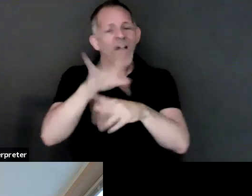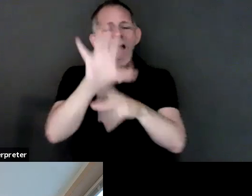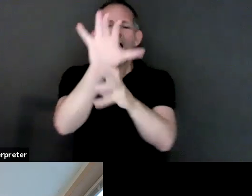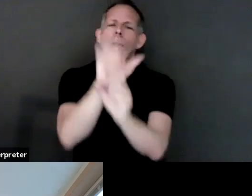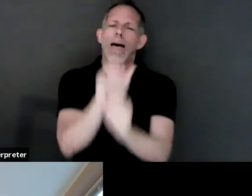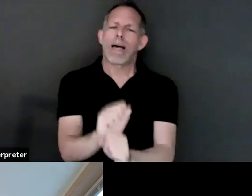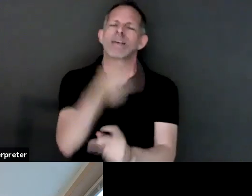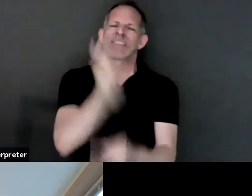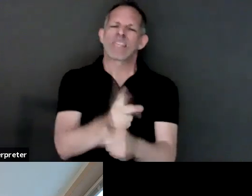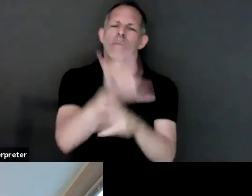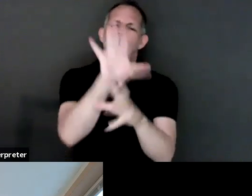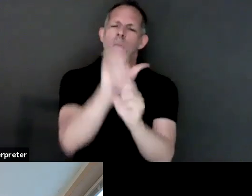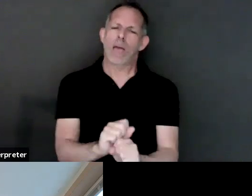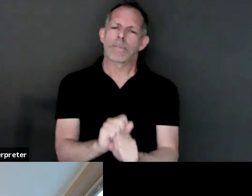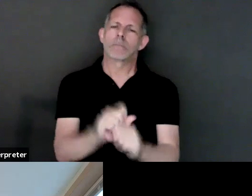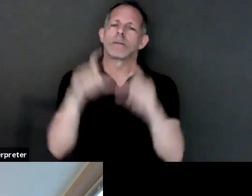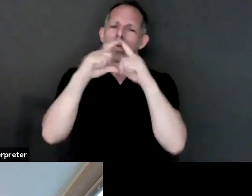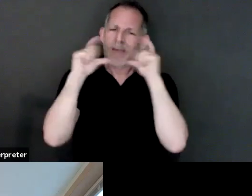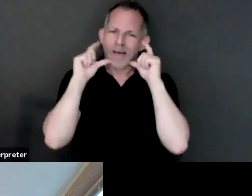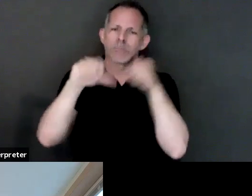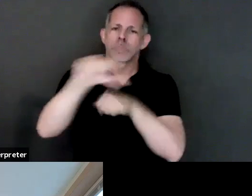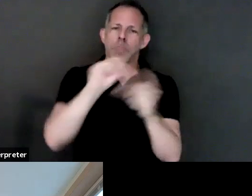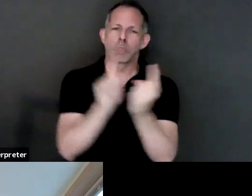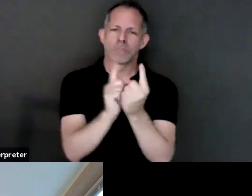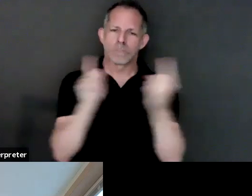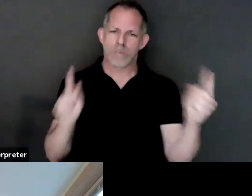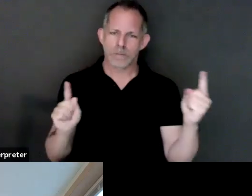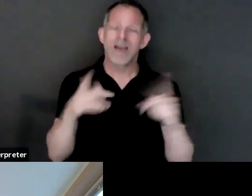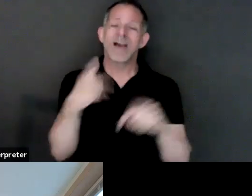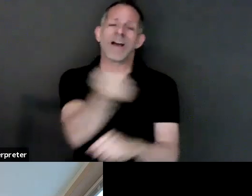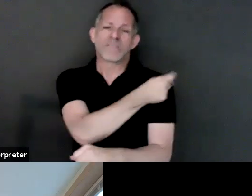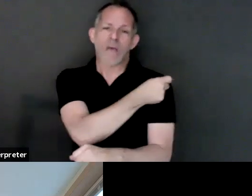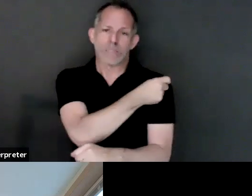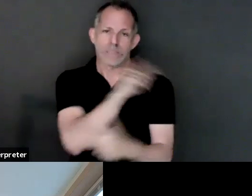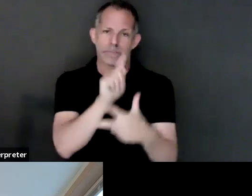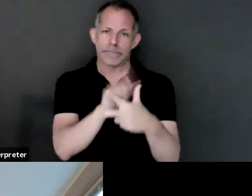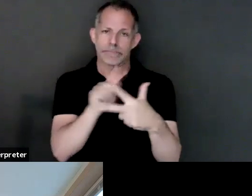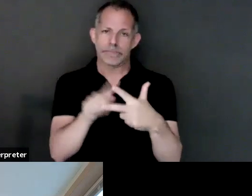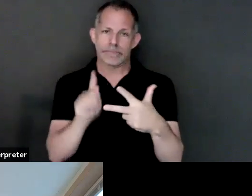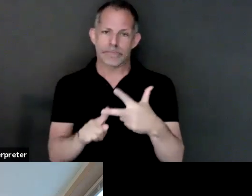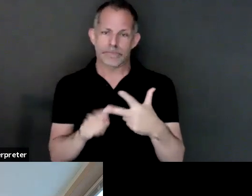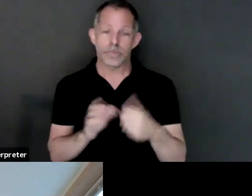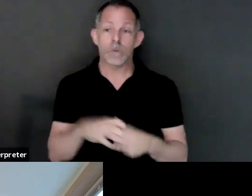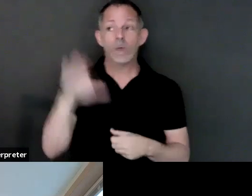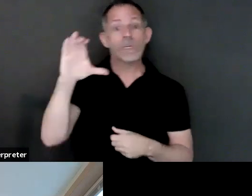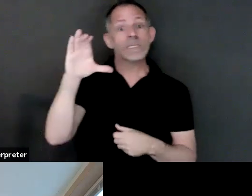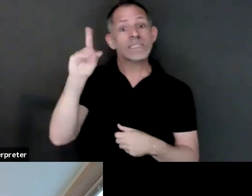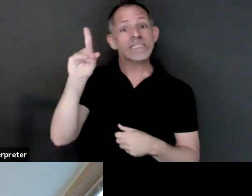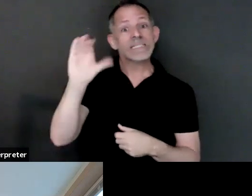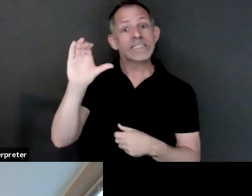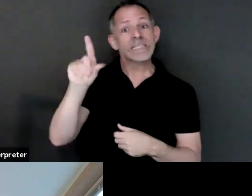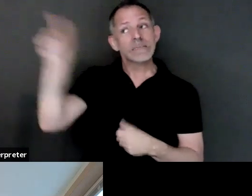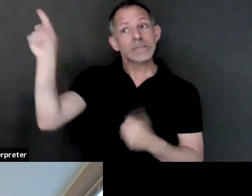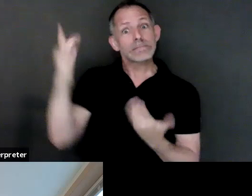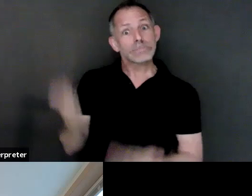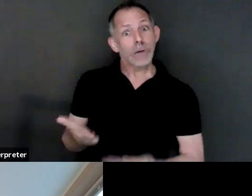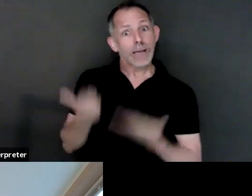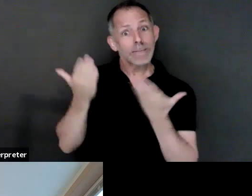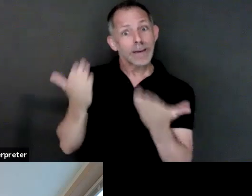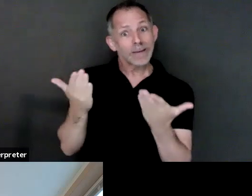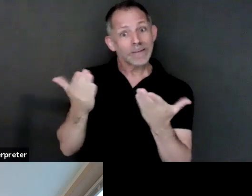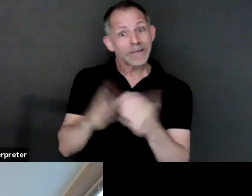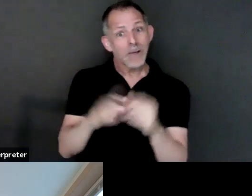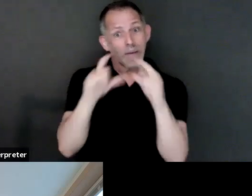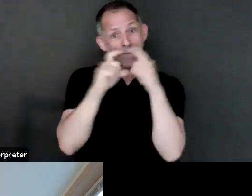others as well. This is why the CDC recommends universal indoor masking, regardless of vaccination status, in